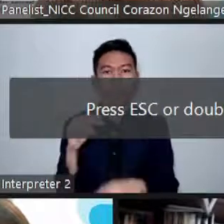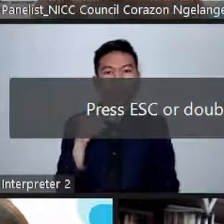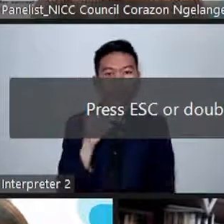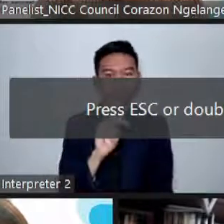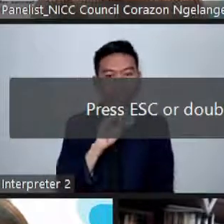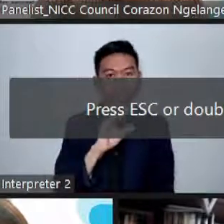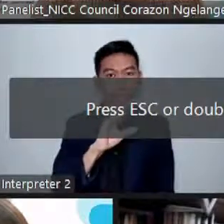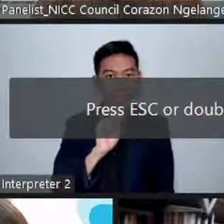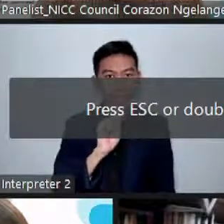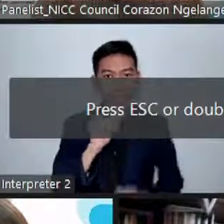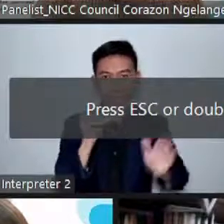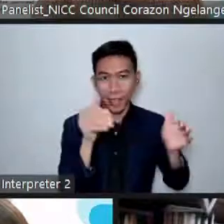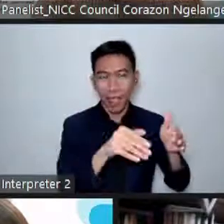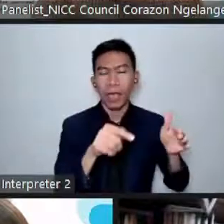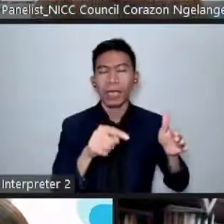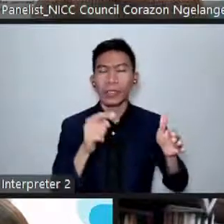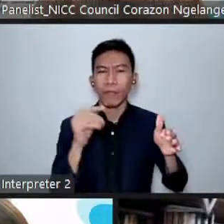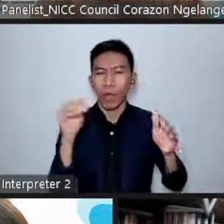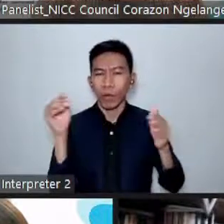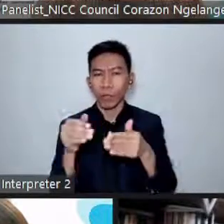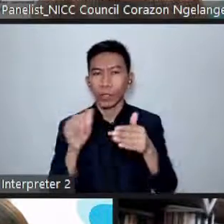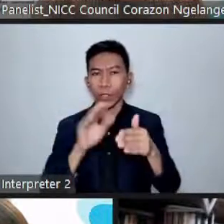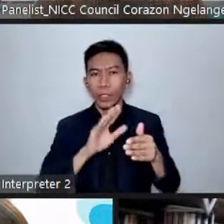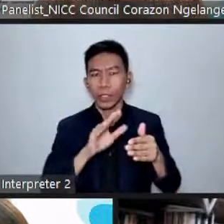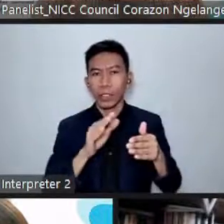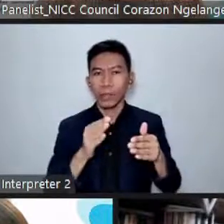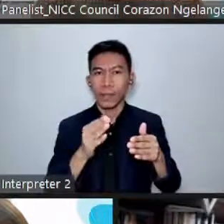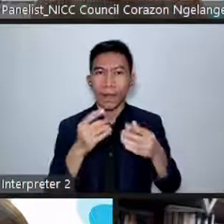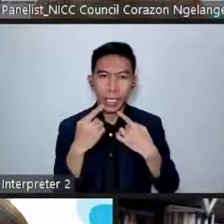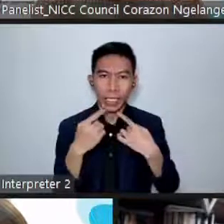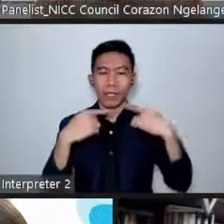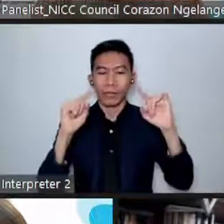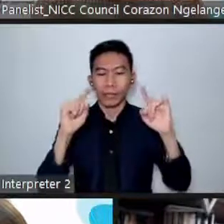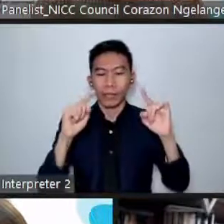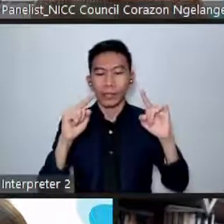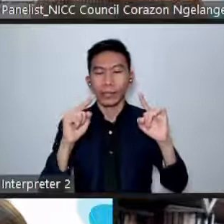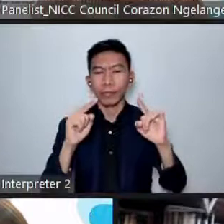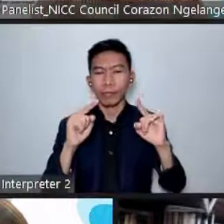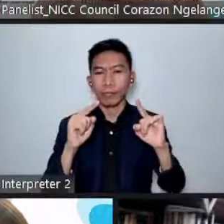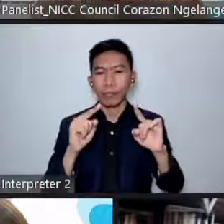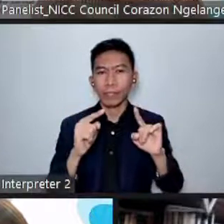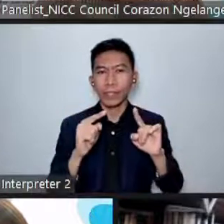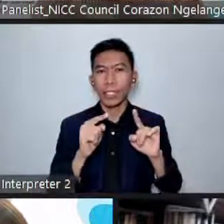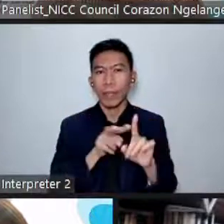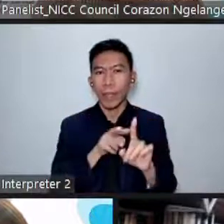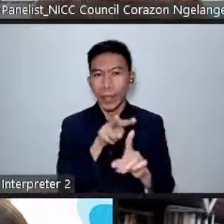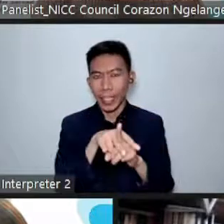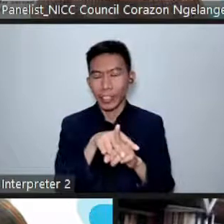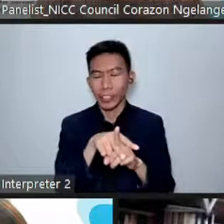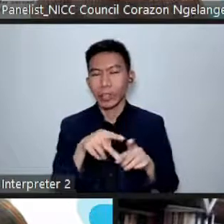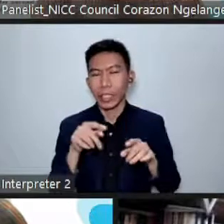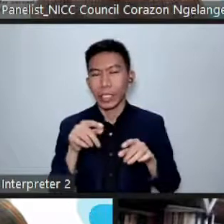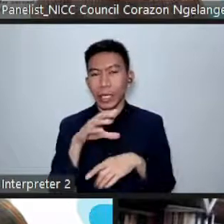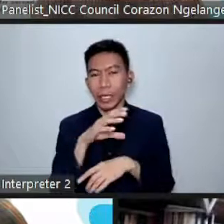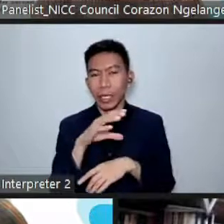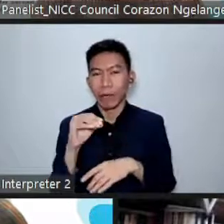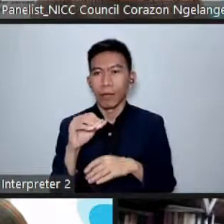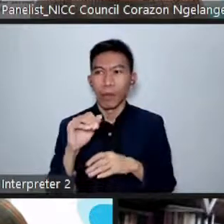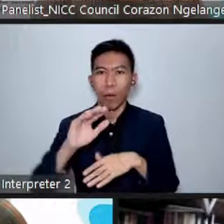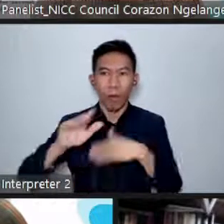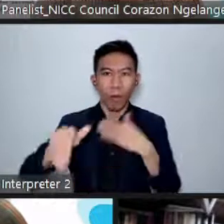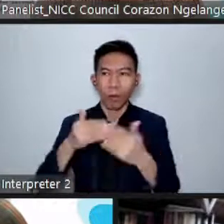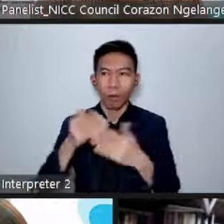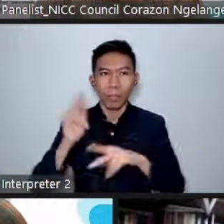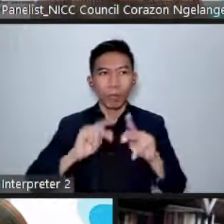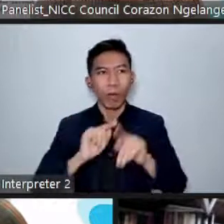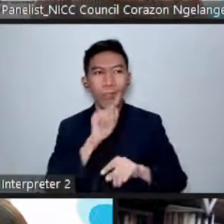on its effective and efficient implementation. That's what everybody's been saying, and everyone that's been asking questions about